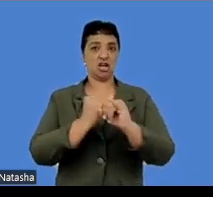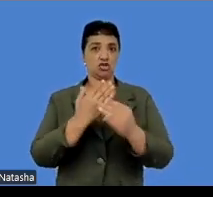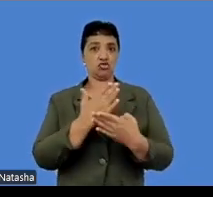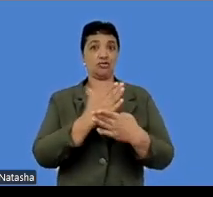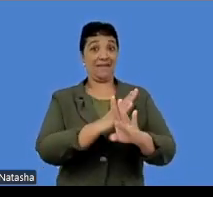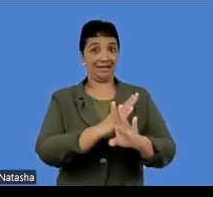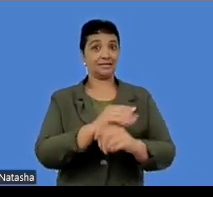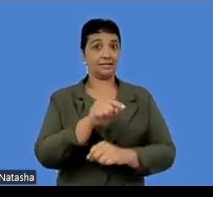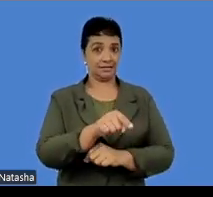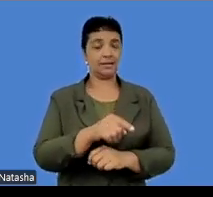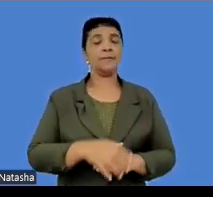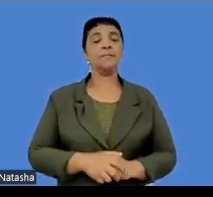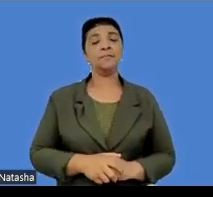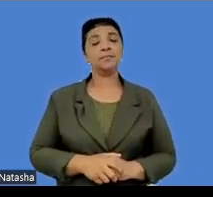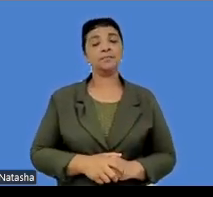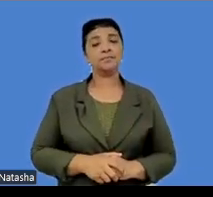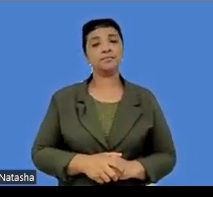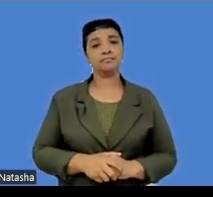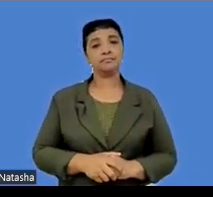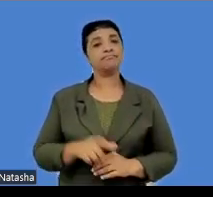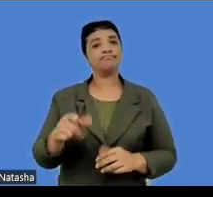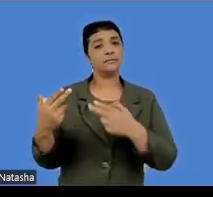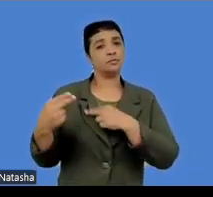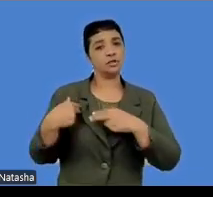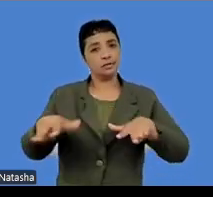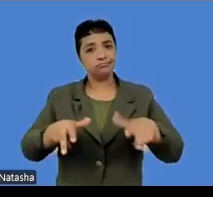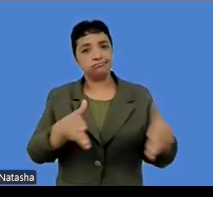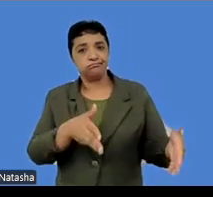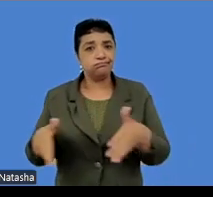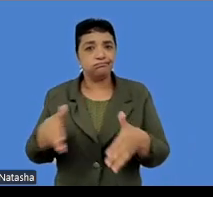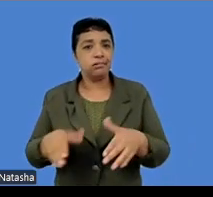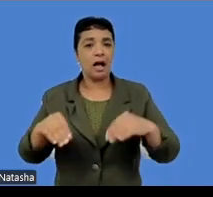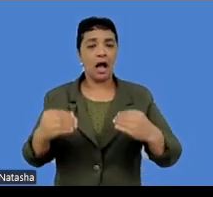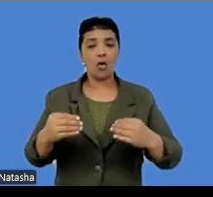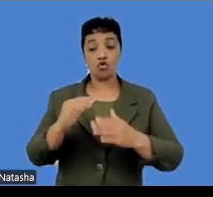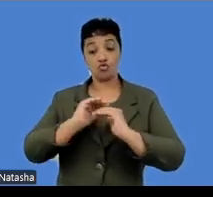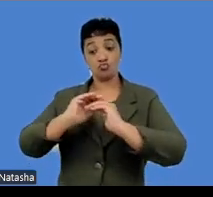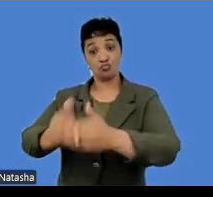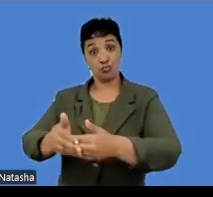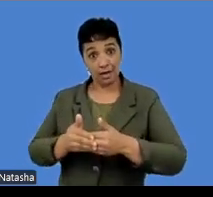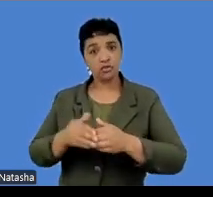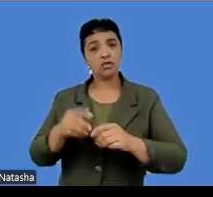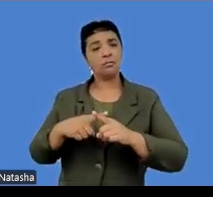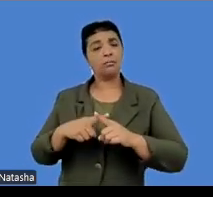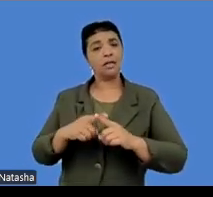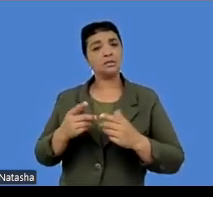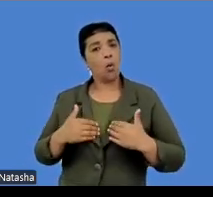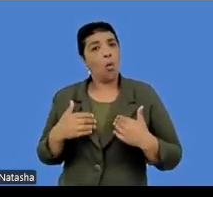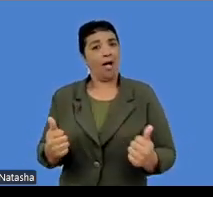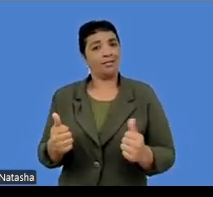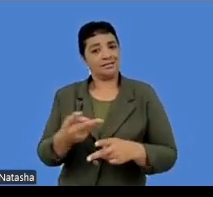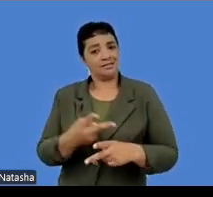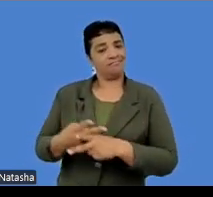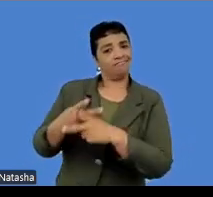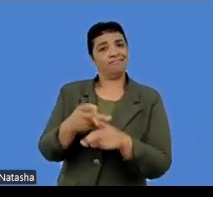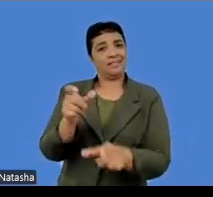as facilitating training sessions on protection and wellness needs for women human rights defenders with disabilities